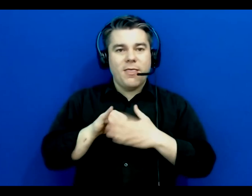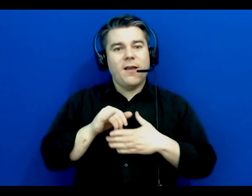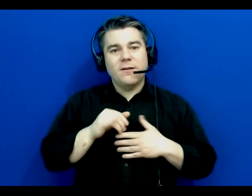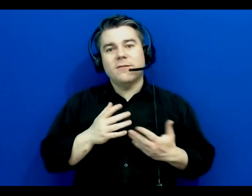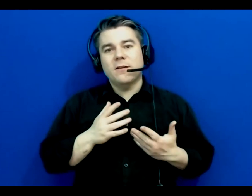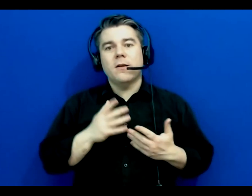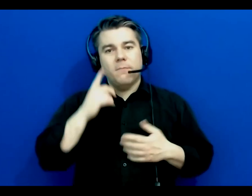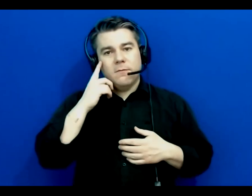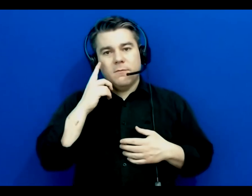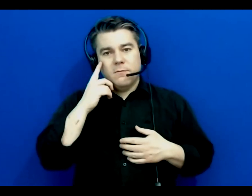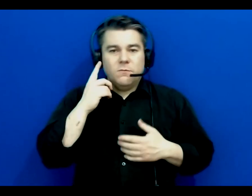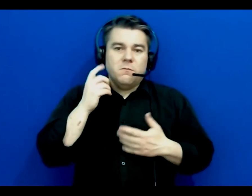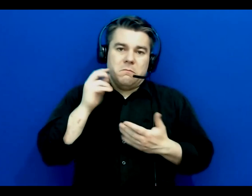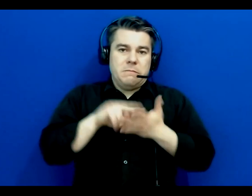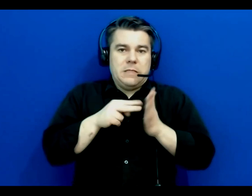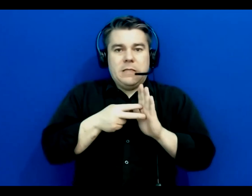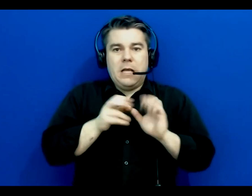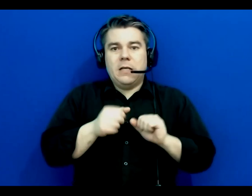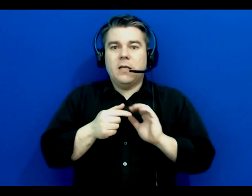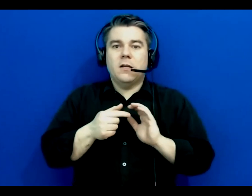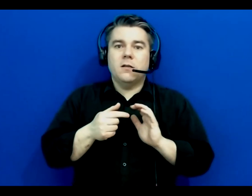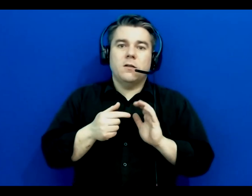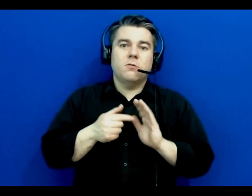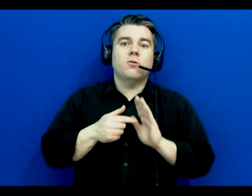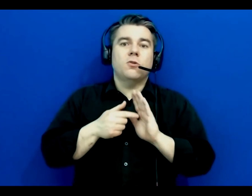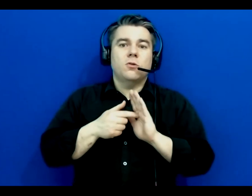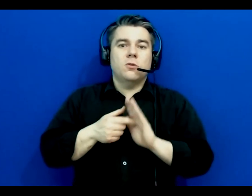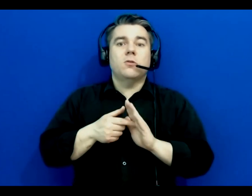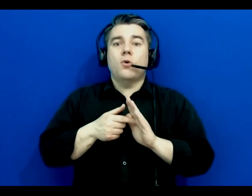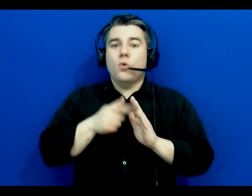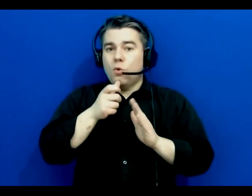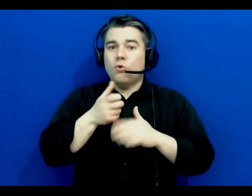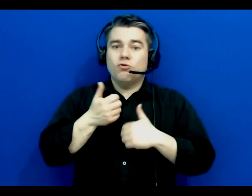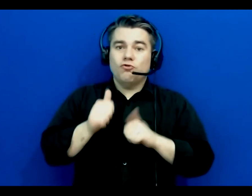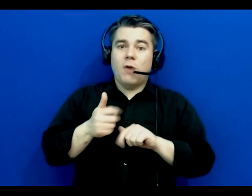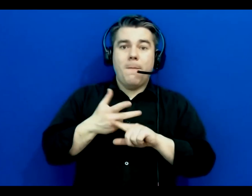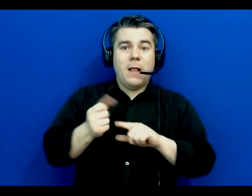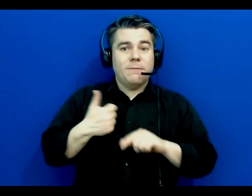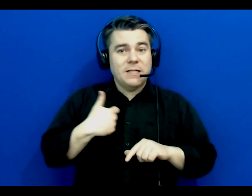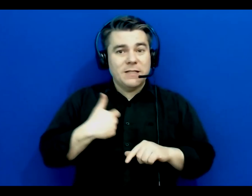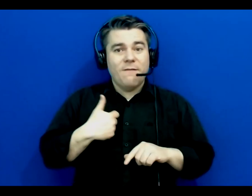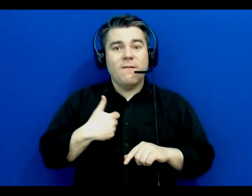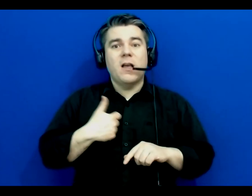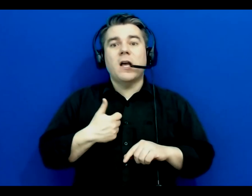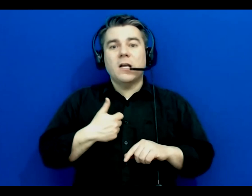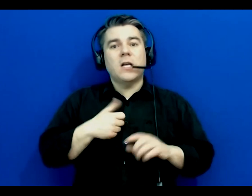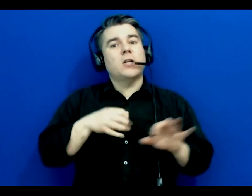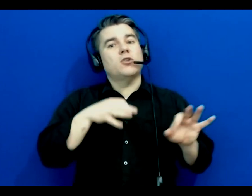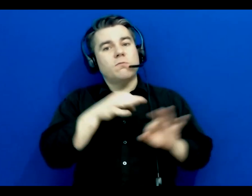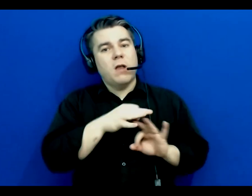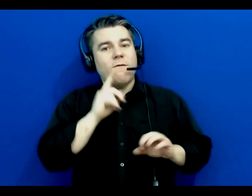And so they tried the Plex or myself together and explain to